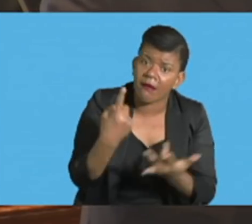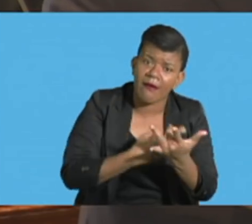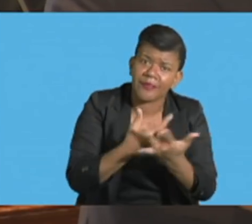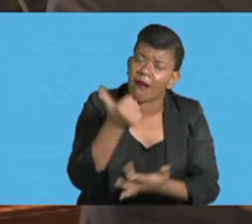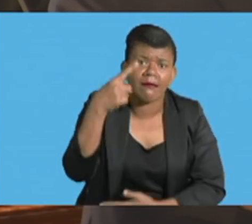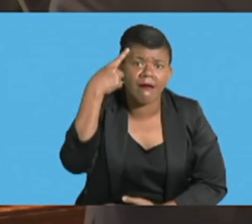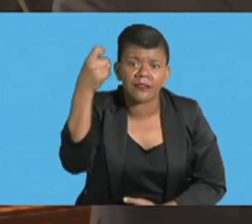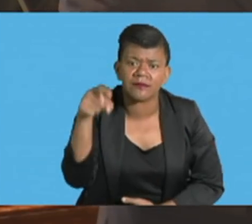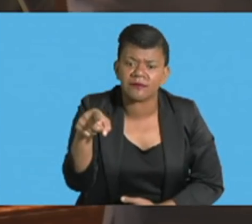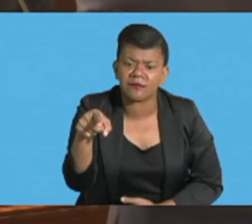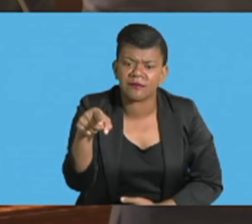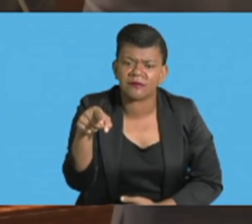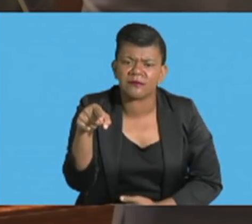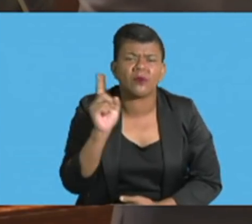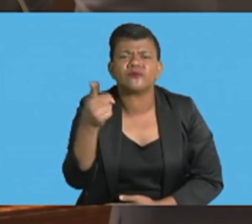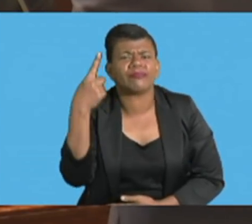that he had none.